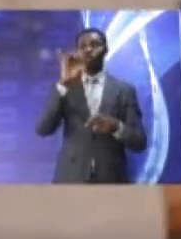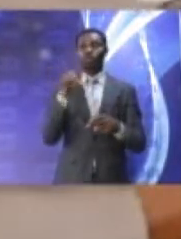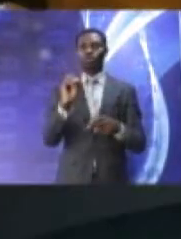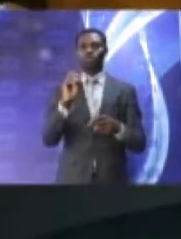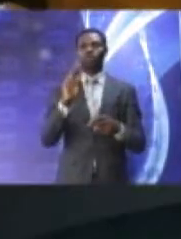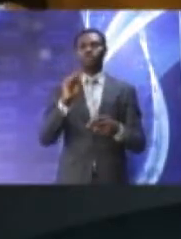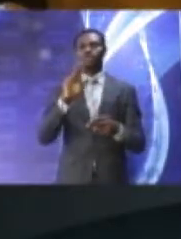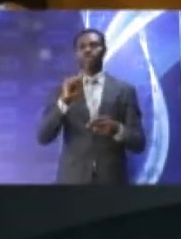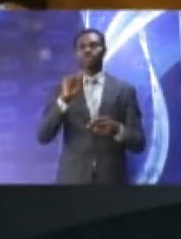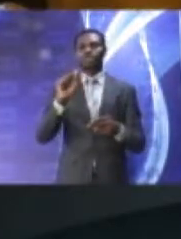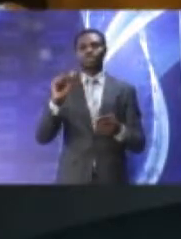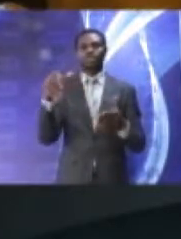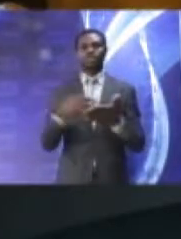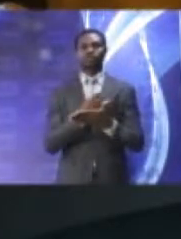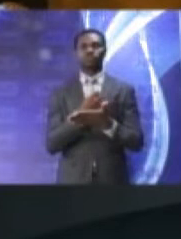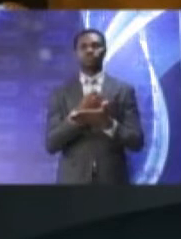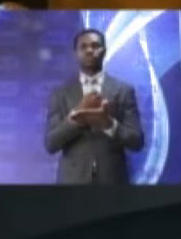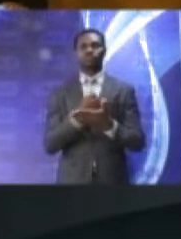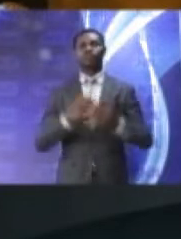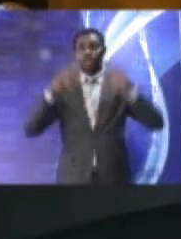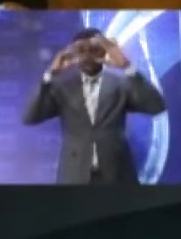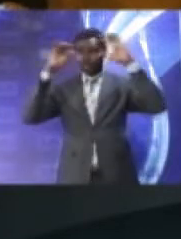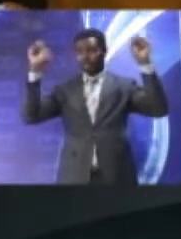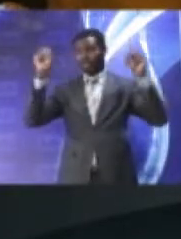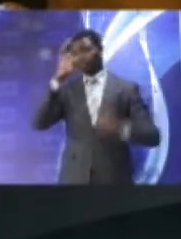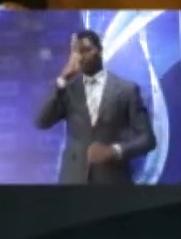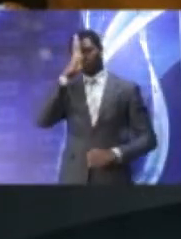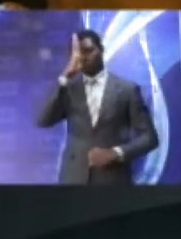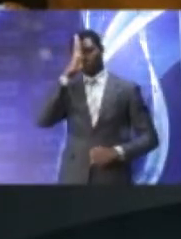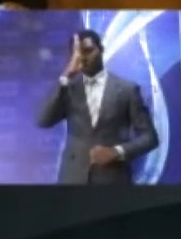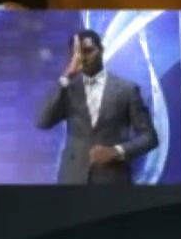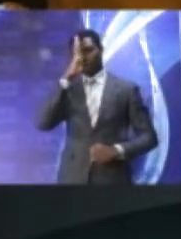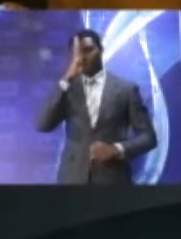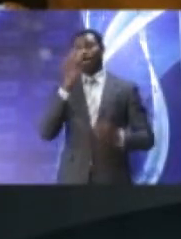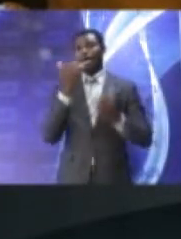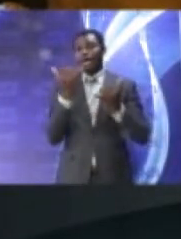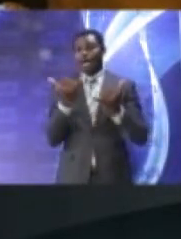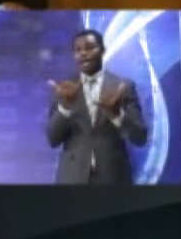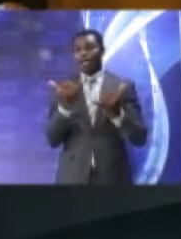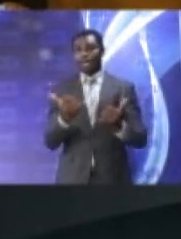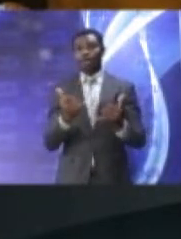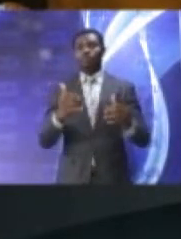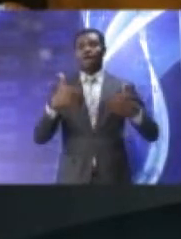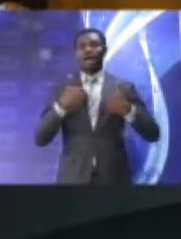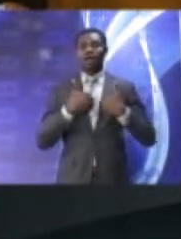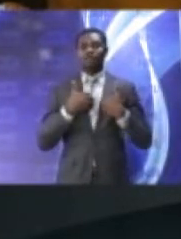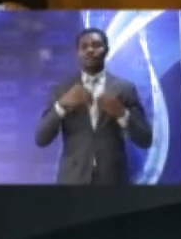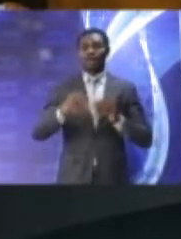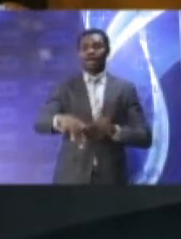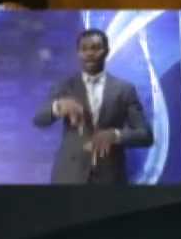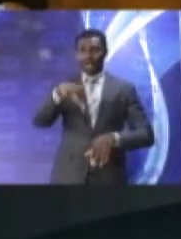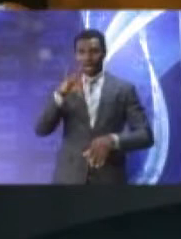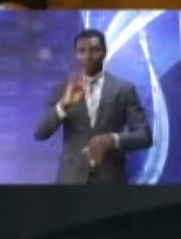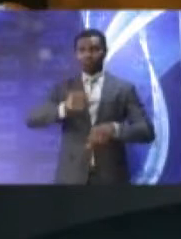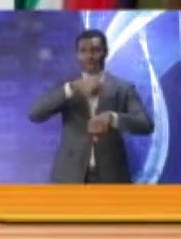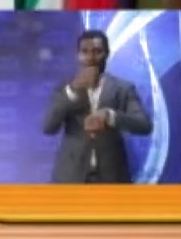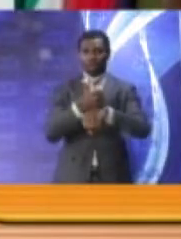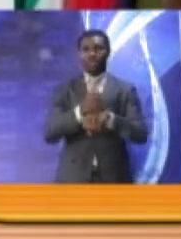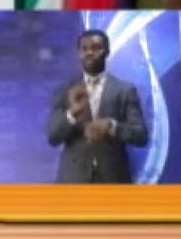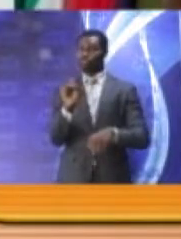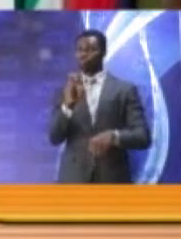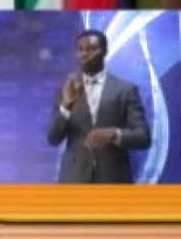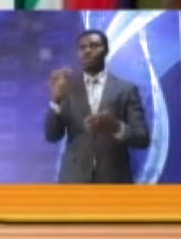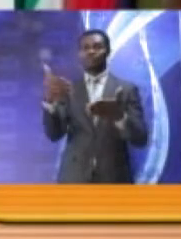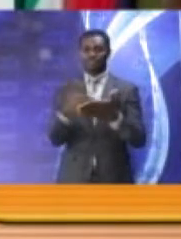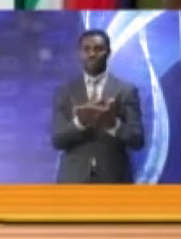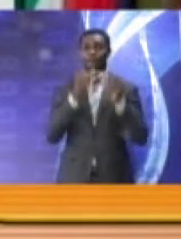News. President Muhammadu Buhari has approved the appointment of 12 new permanent secretaries in the Federal Civil